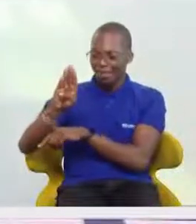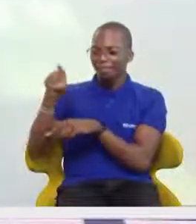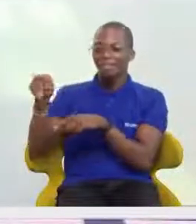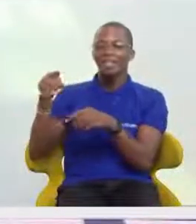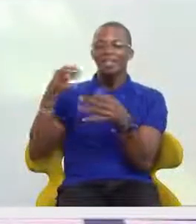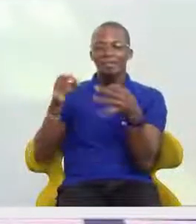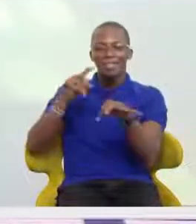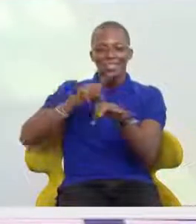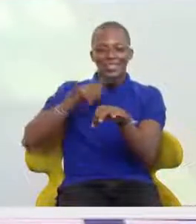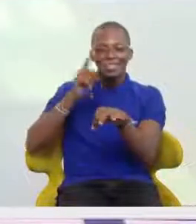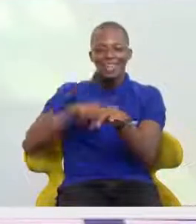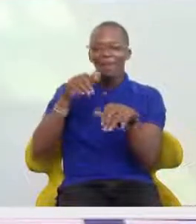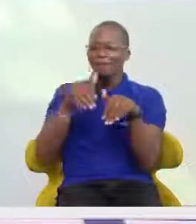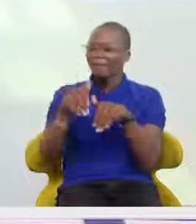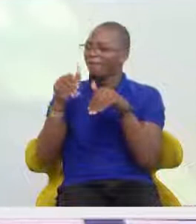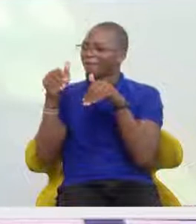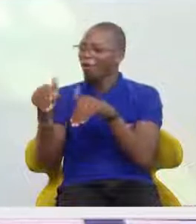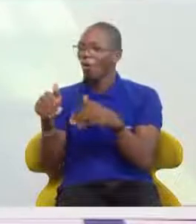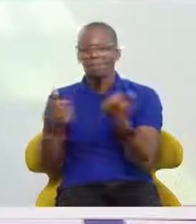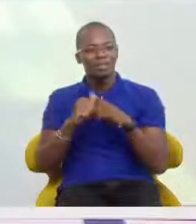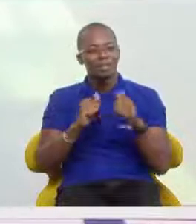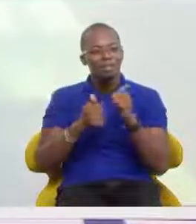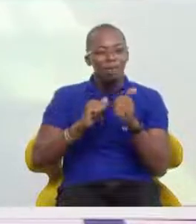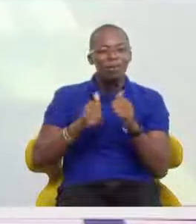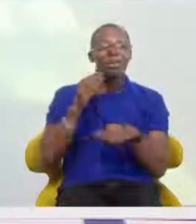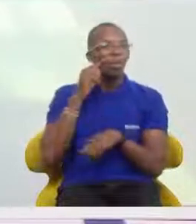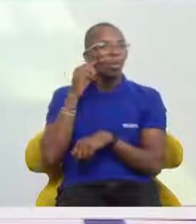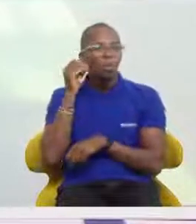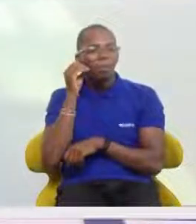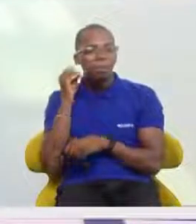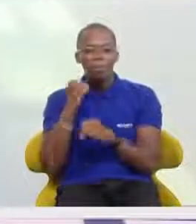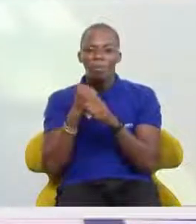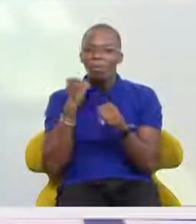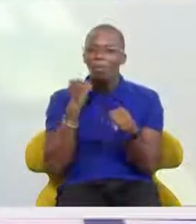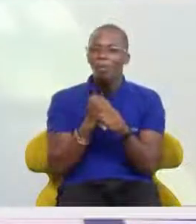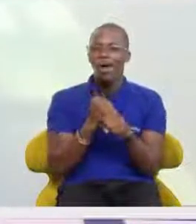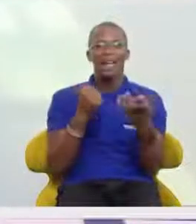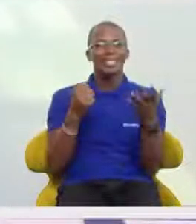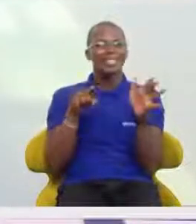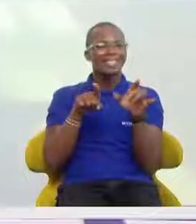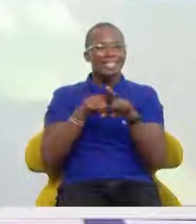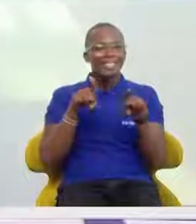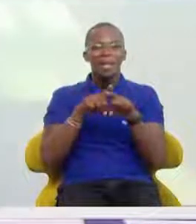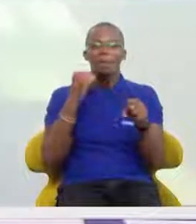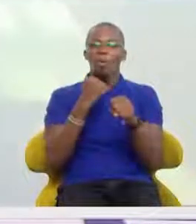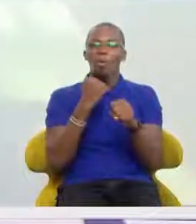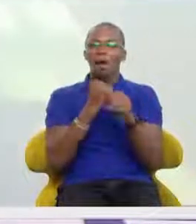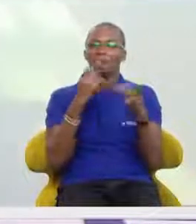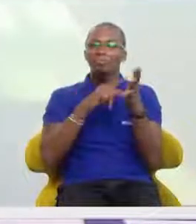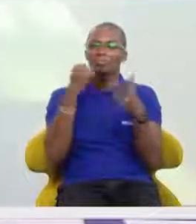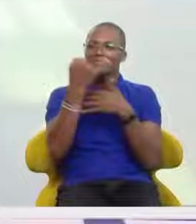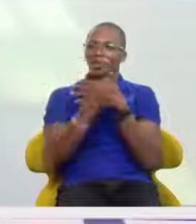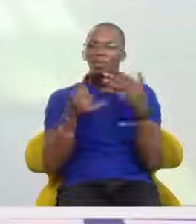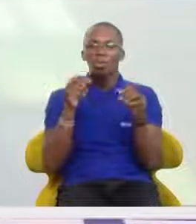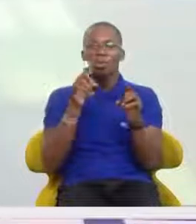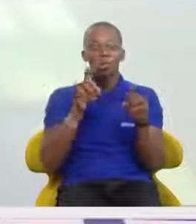and we partnered with the Thika Primary School for the Blind, and we enrolled about 100 students back then in